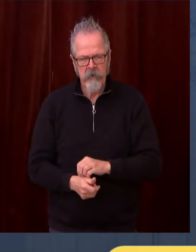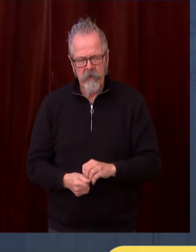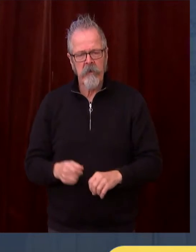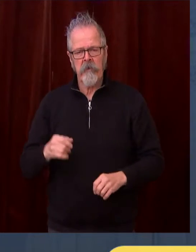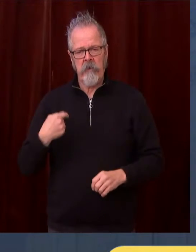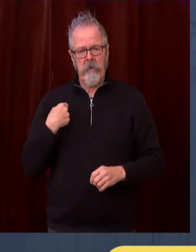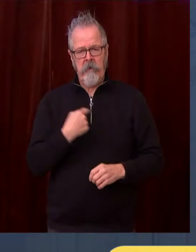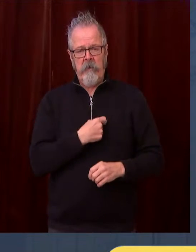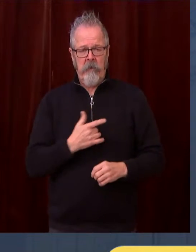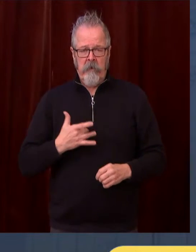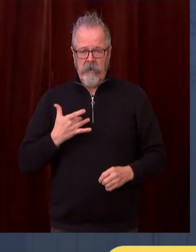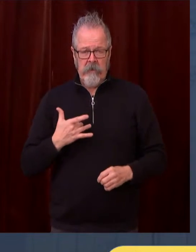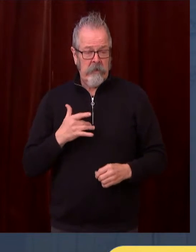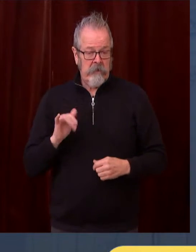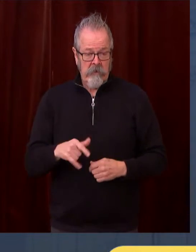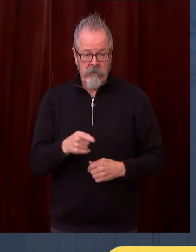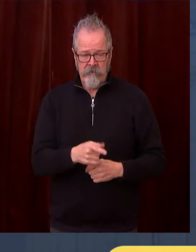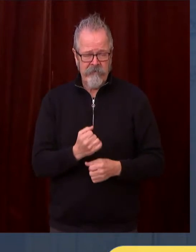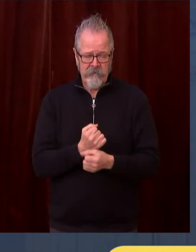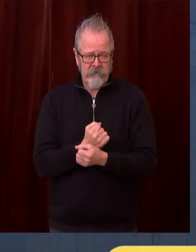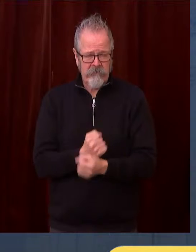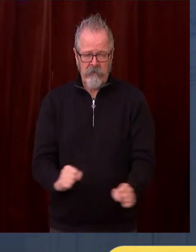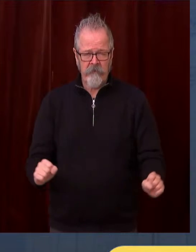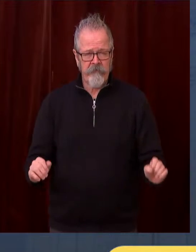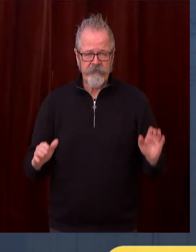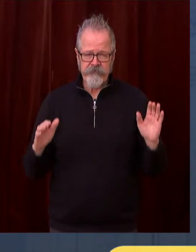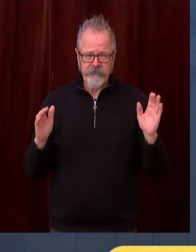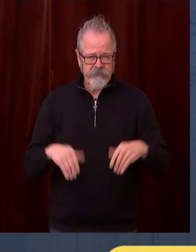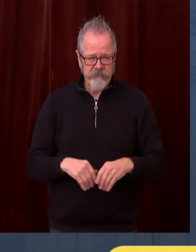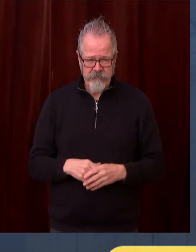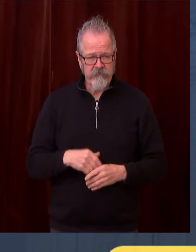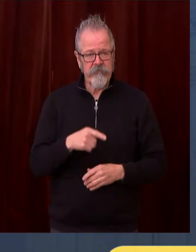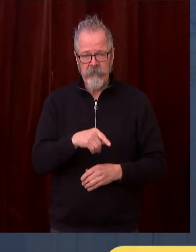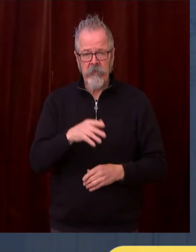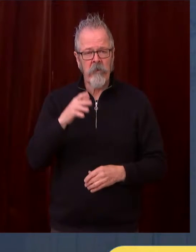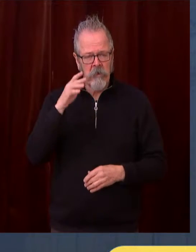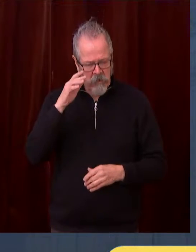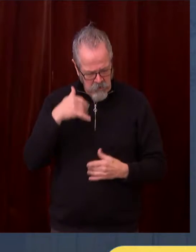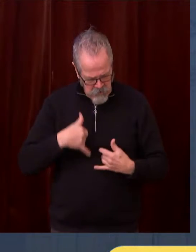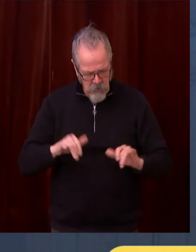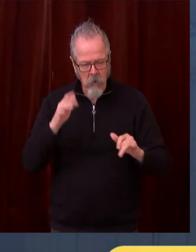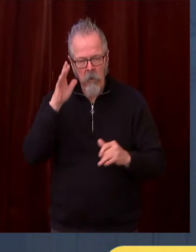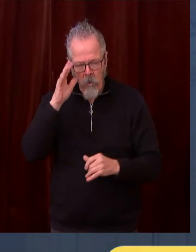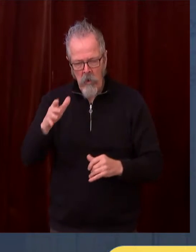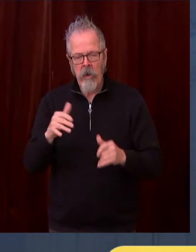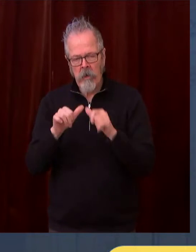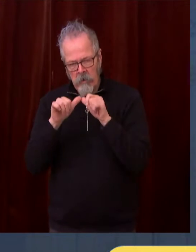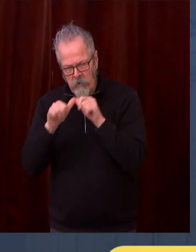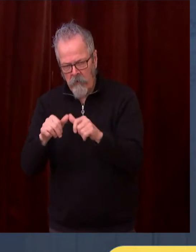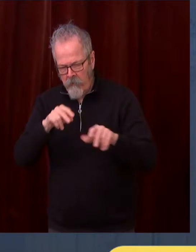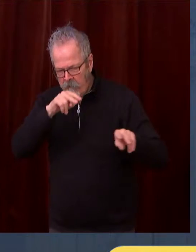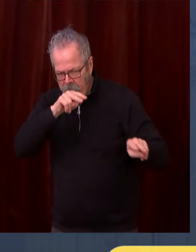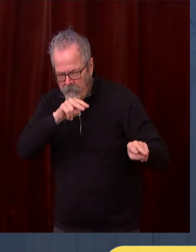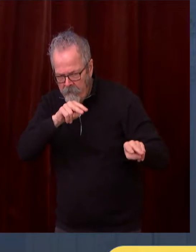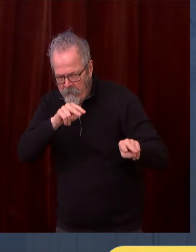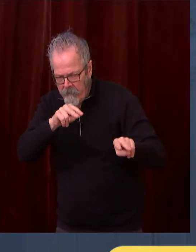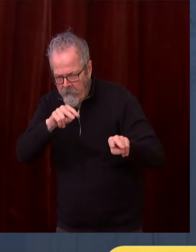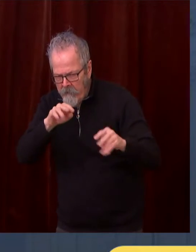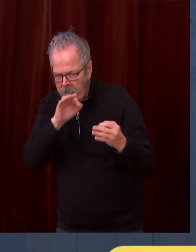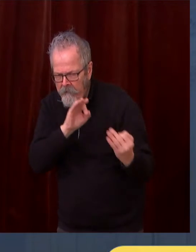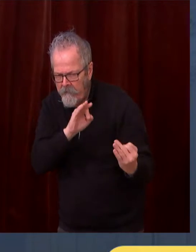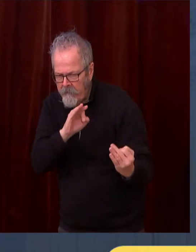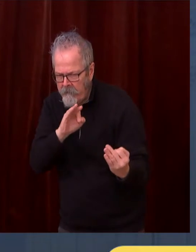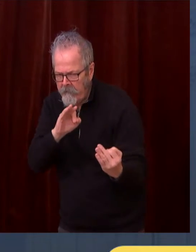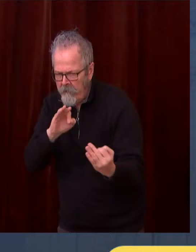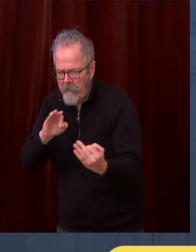is absolutely of paramount importance to gain and sustain public confidence in the acceptance of this